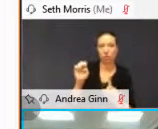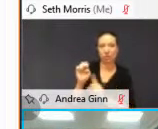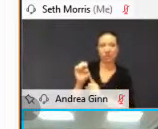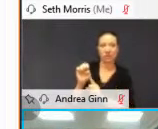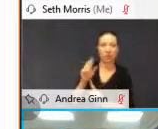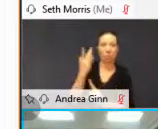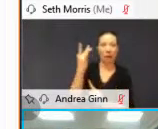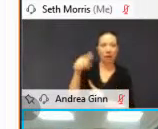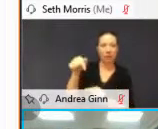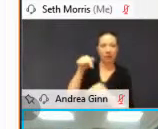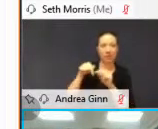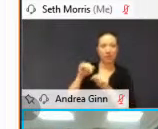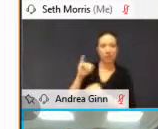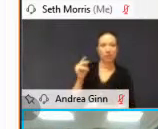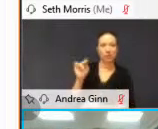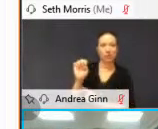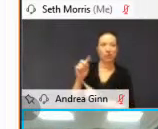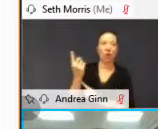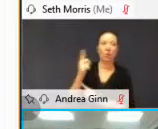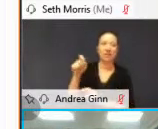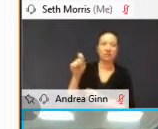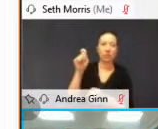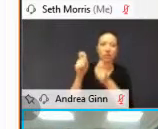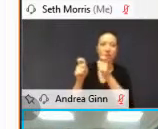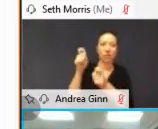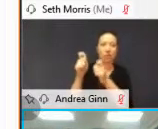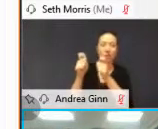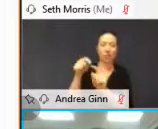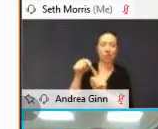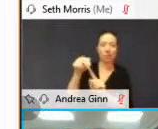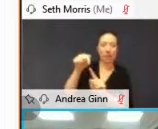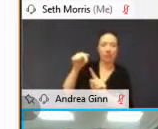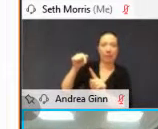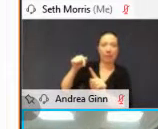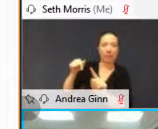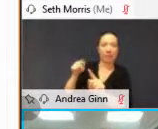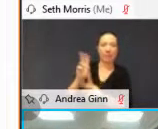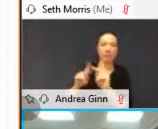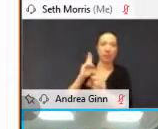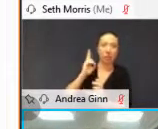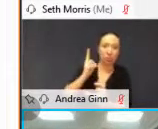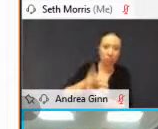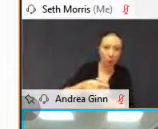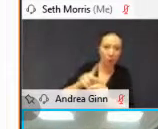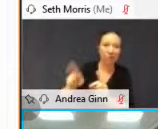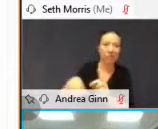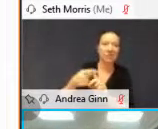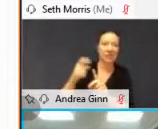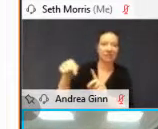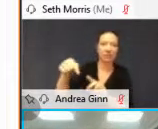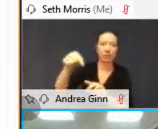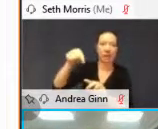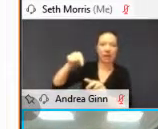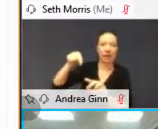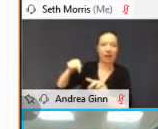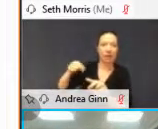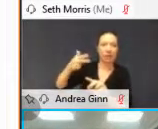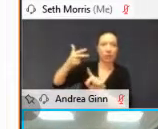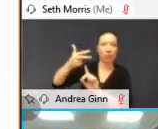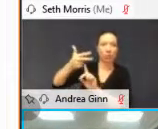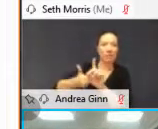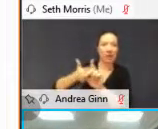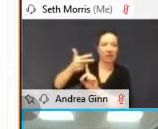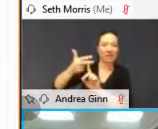there's always a retroactive adjustment after folks potentially enroll and are eligible for a retroactive 3 months of